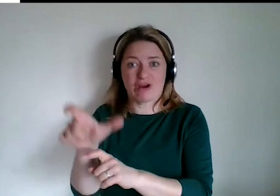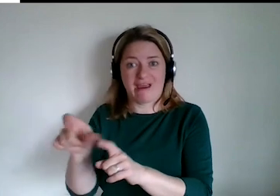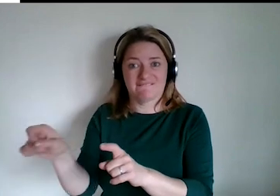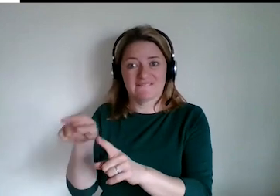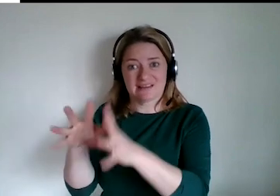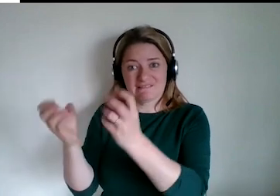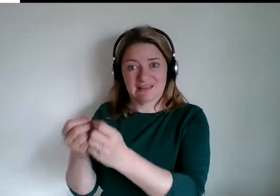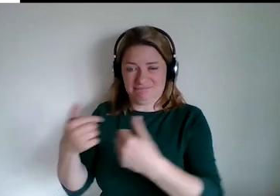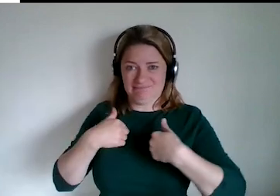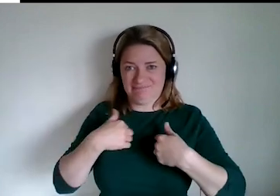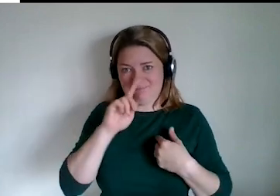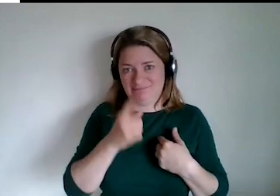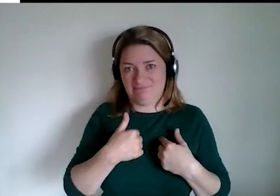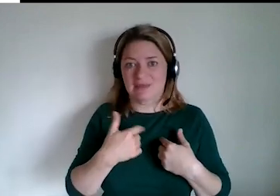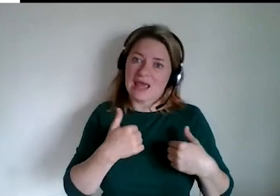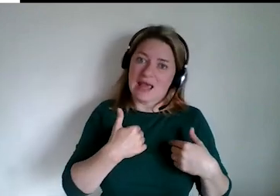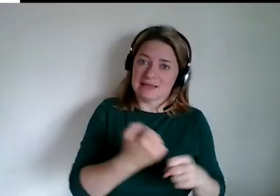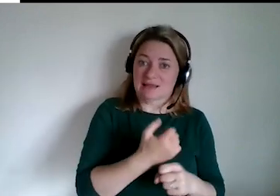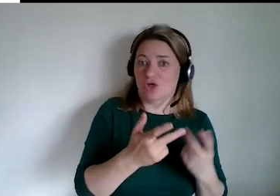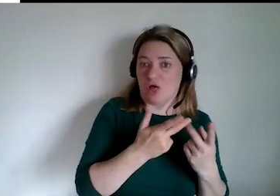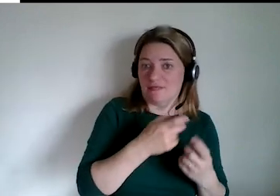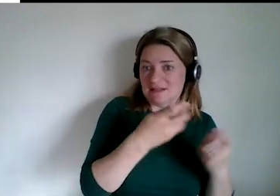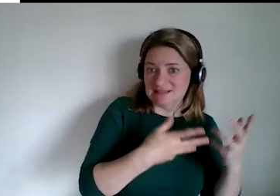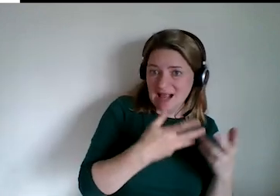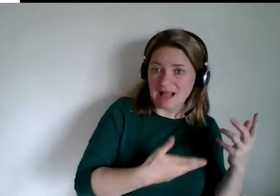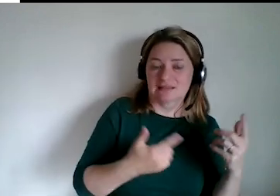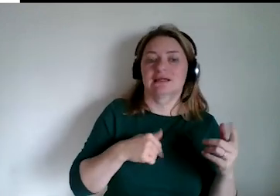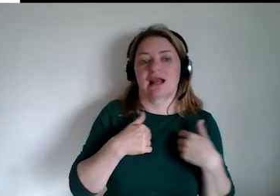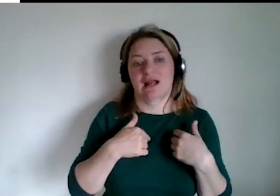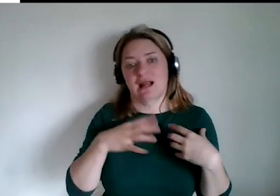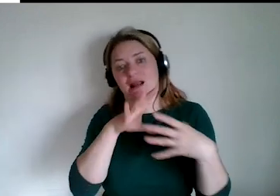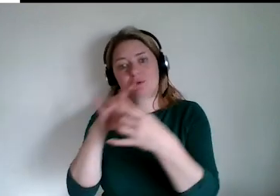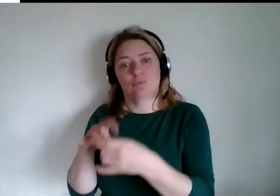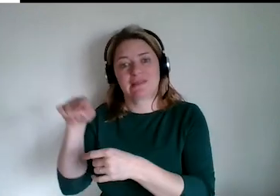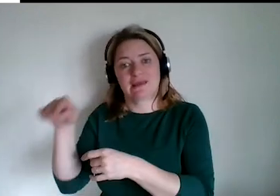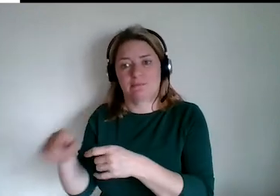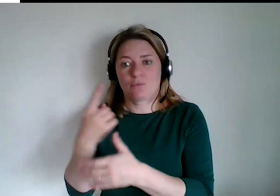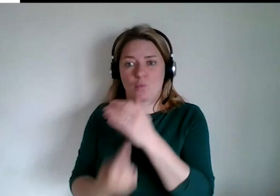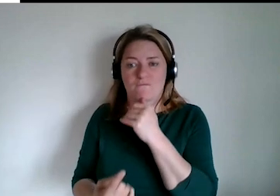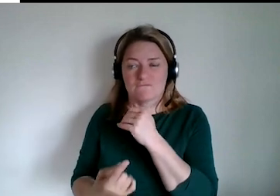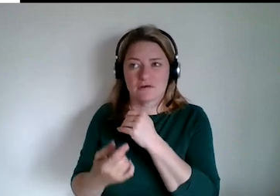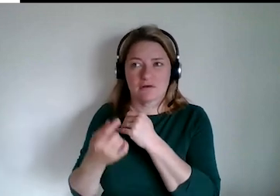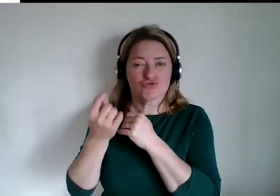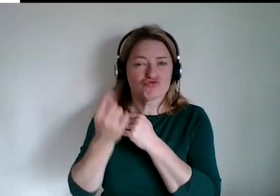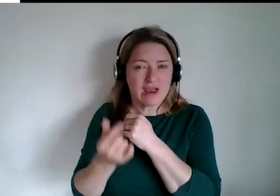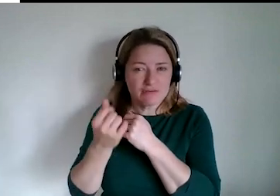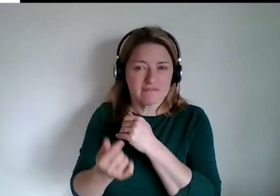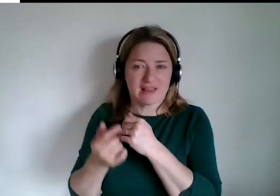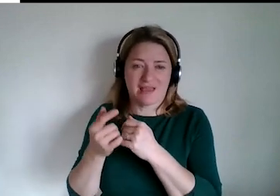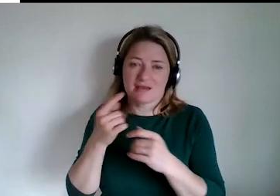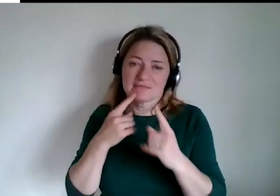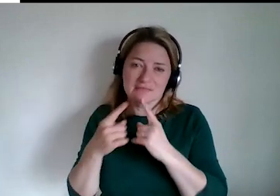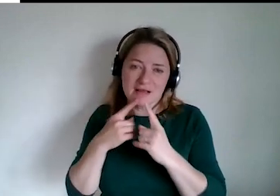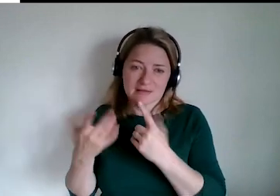not so familiar with. And I did the other stats. And I also talked to him about rarefied stats matters sometimes. There's